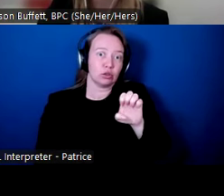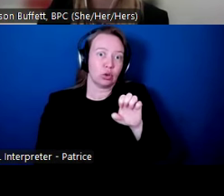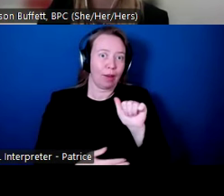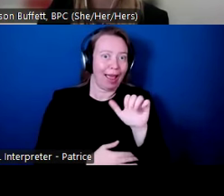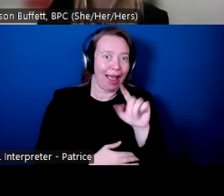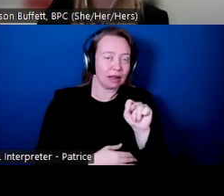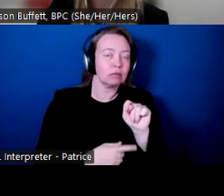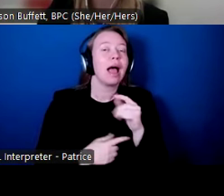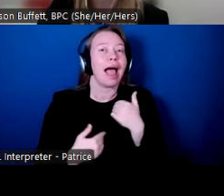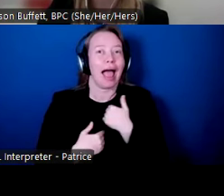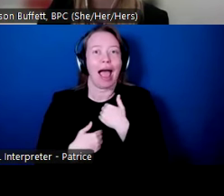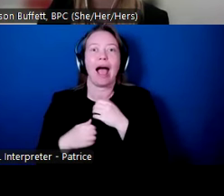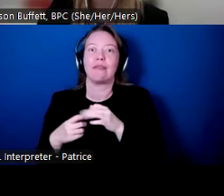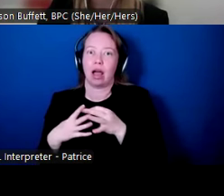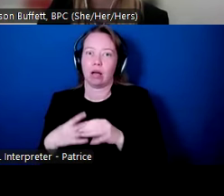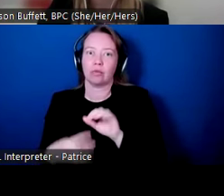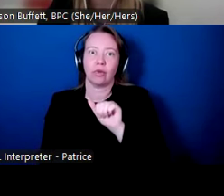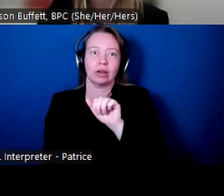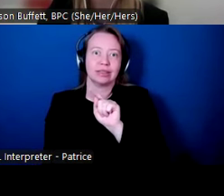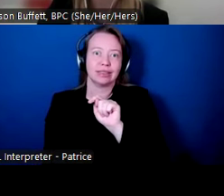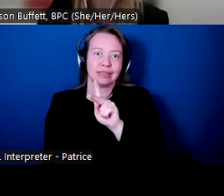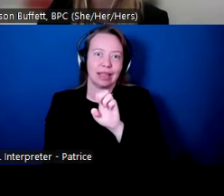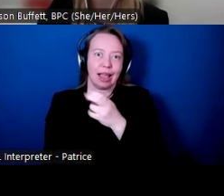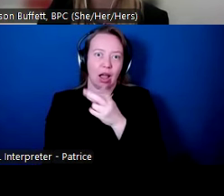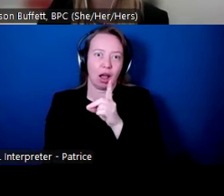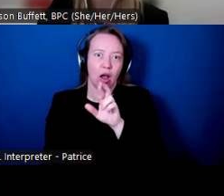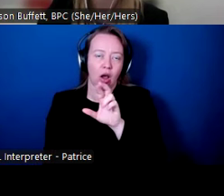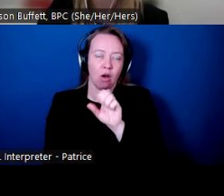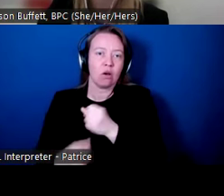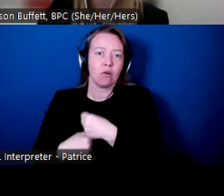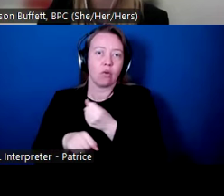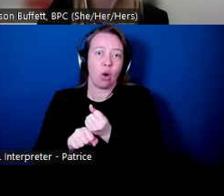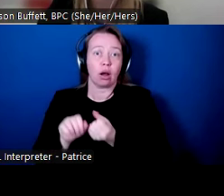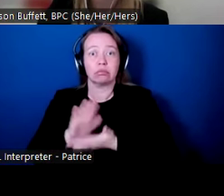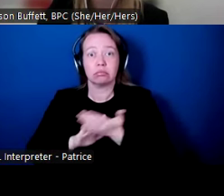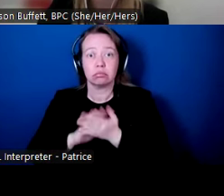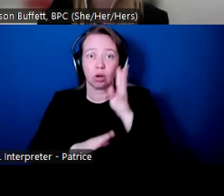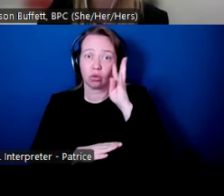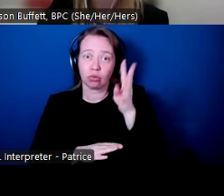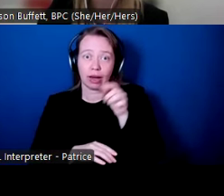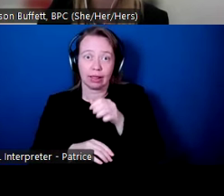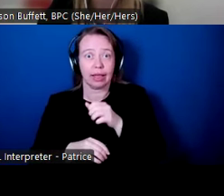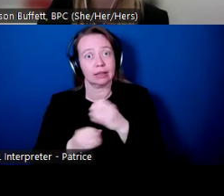to develop best practices for creating and operating these workforce training programs.